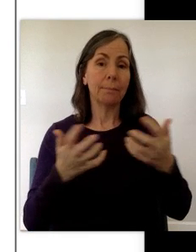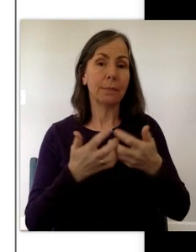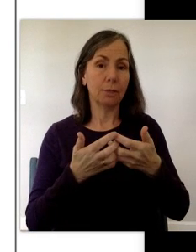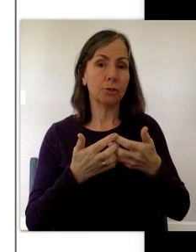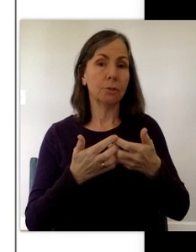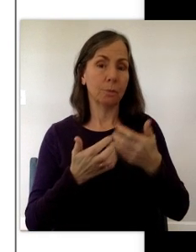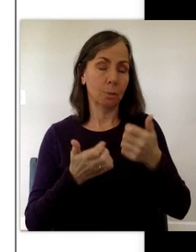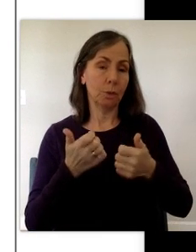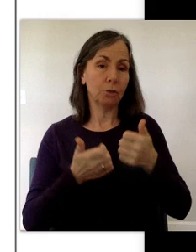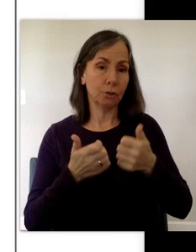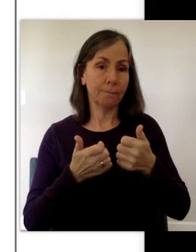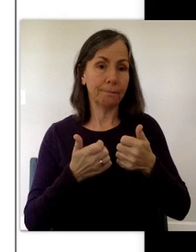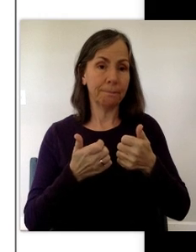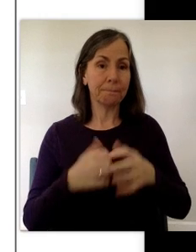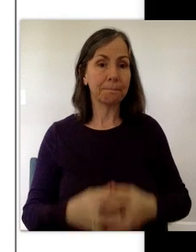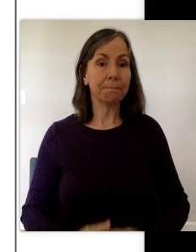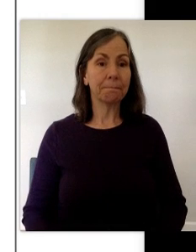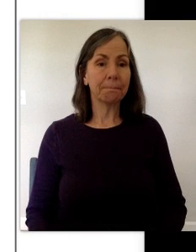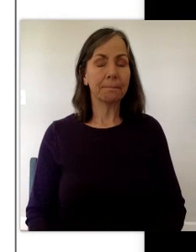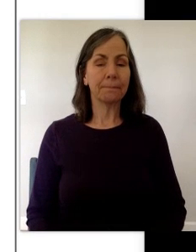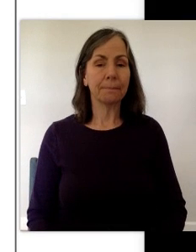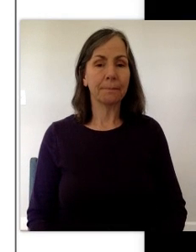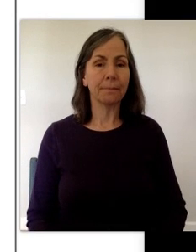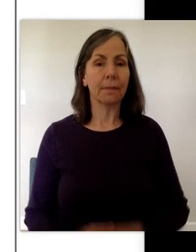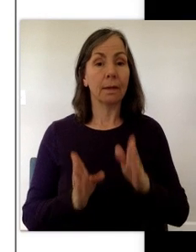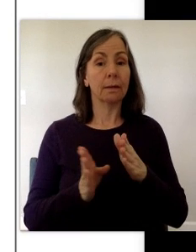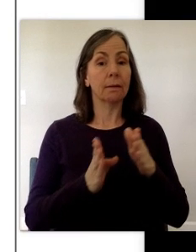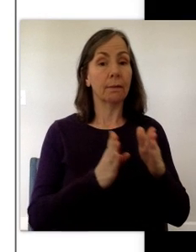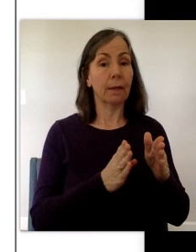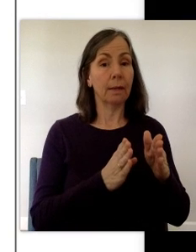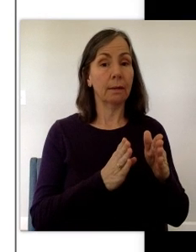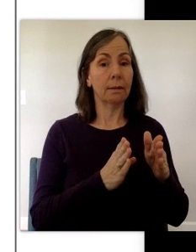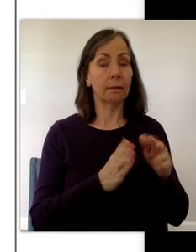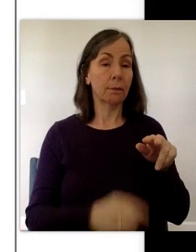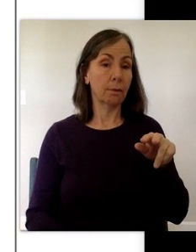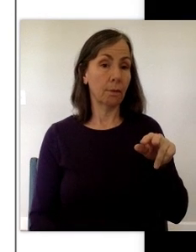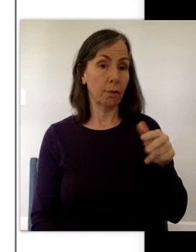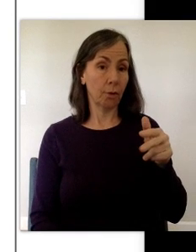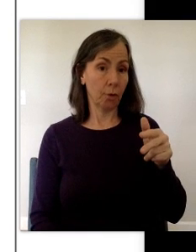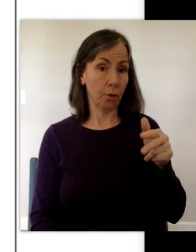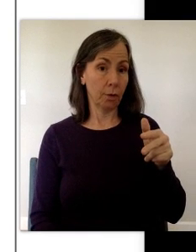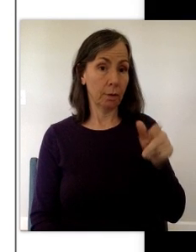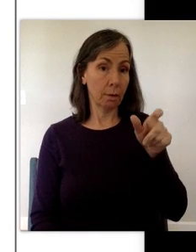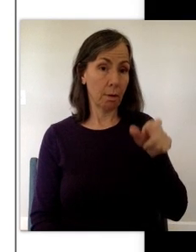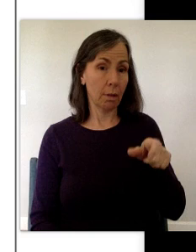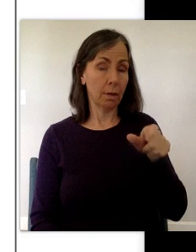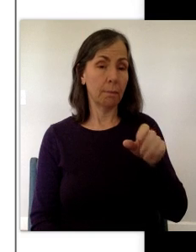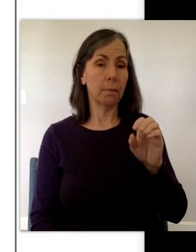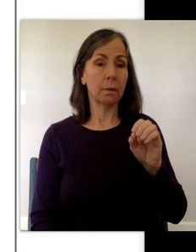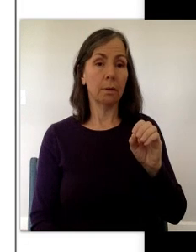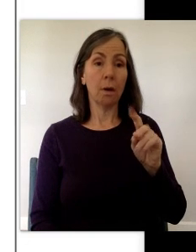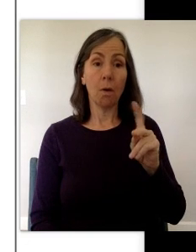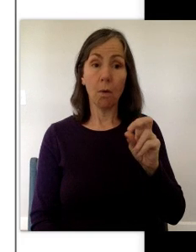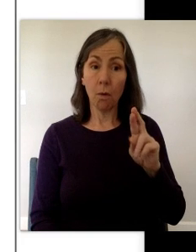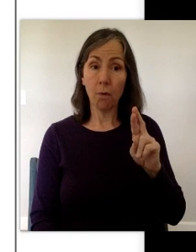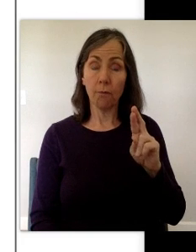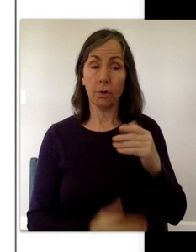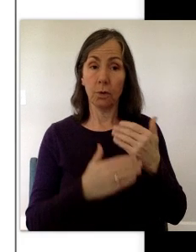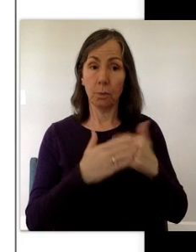it down in the adaptation box. And then overproduction is going to be the same for everybody.